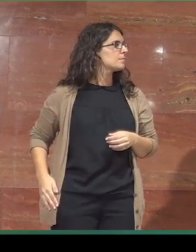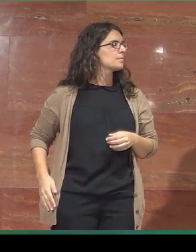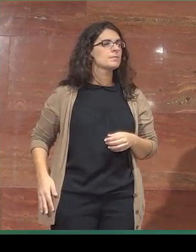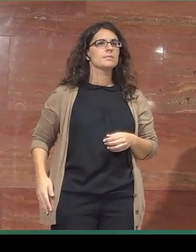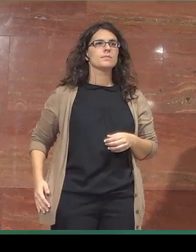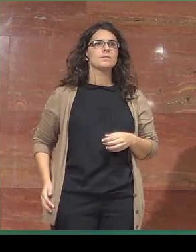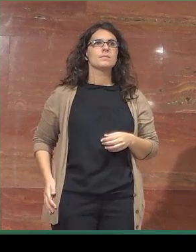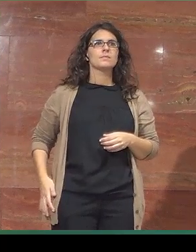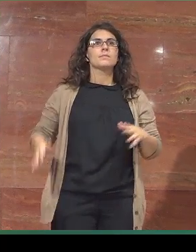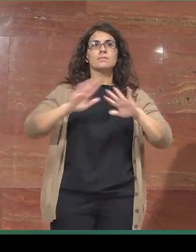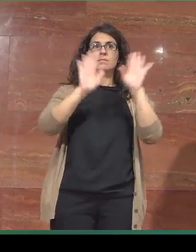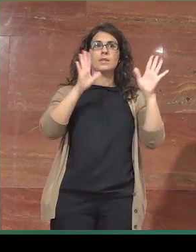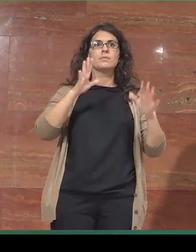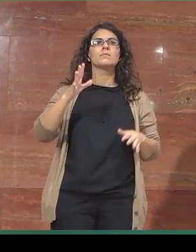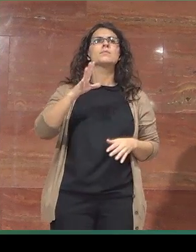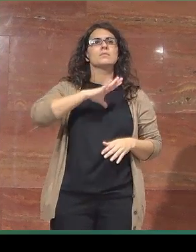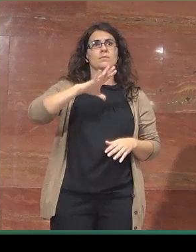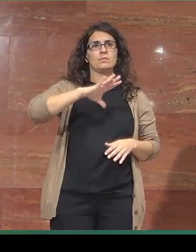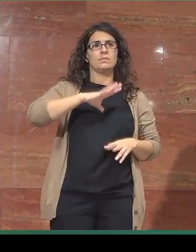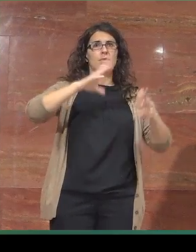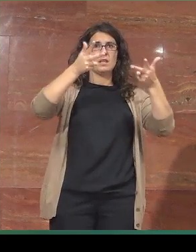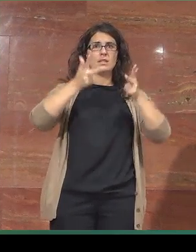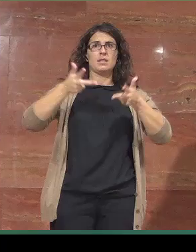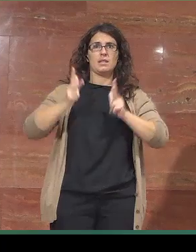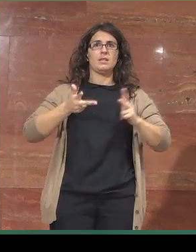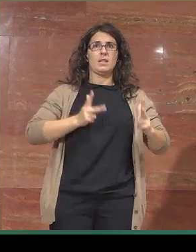Bueno, por favor, vais tomando asiento.